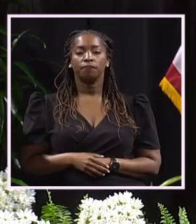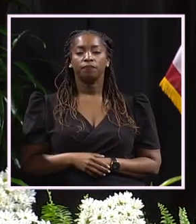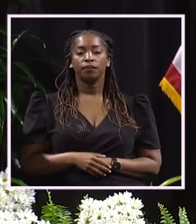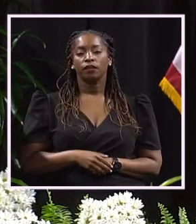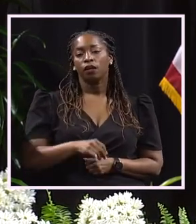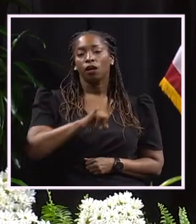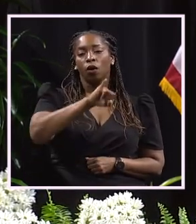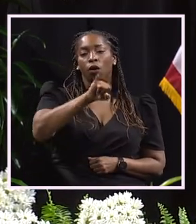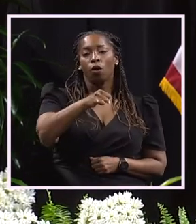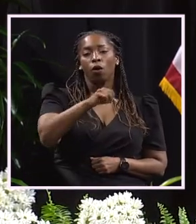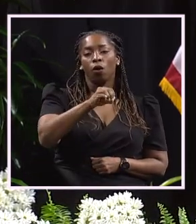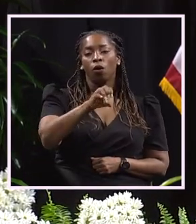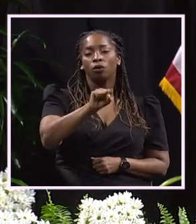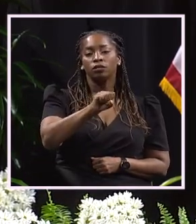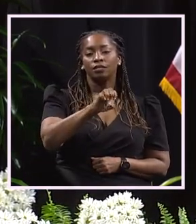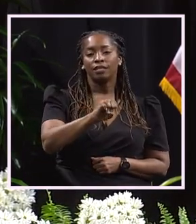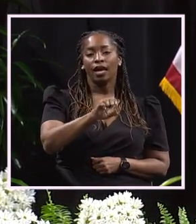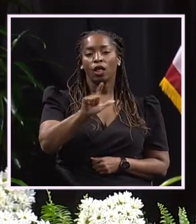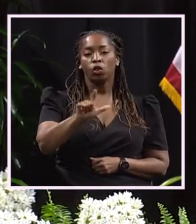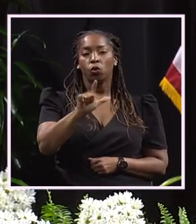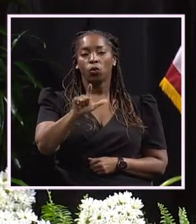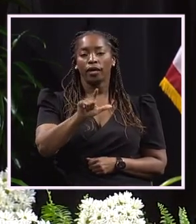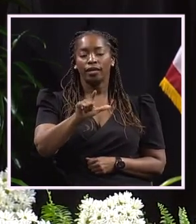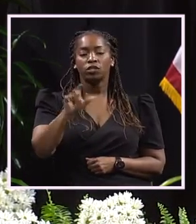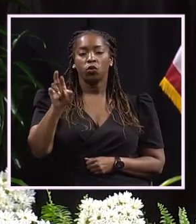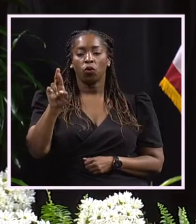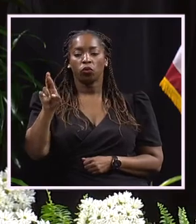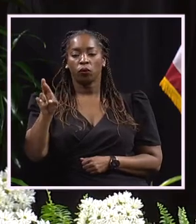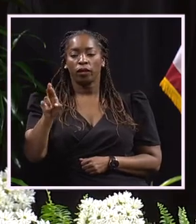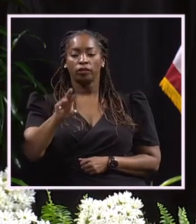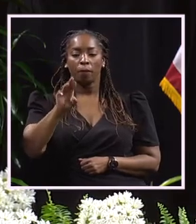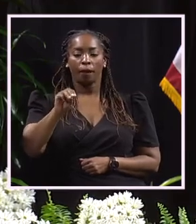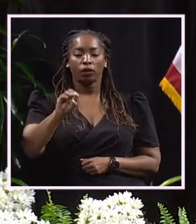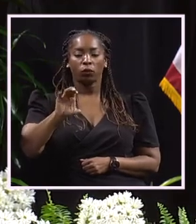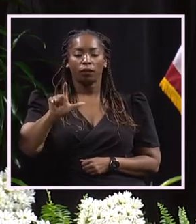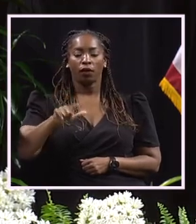Jose Luis Rodriguez, magna cum laude.